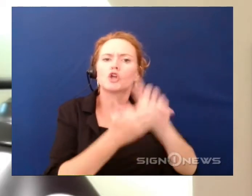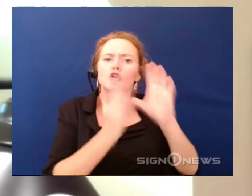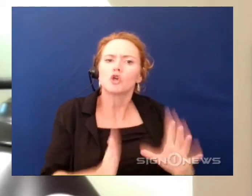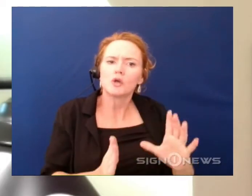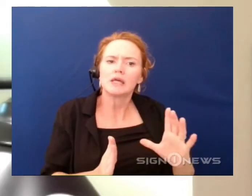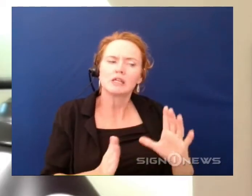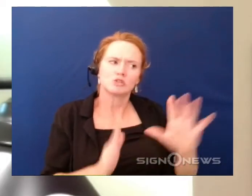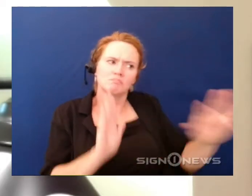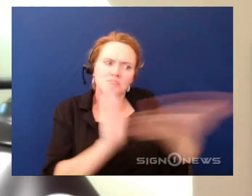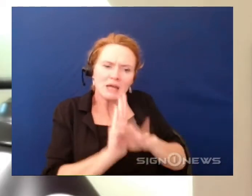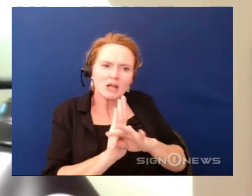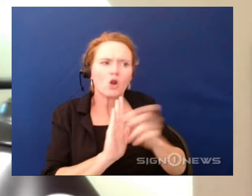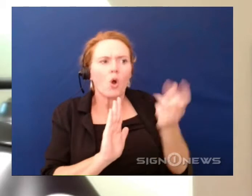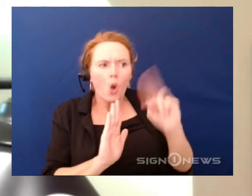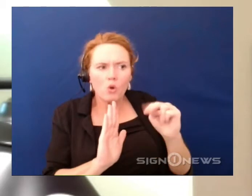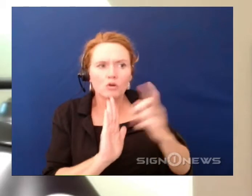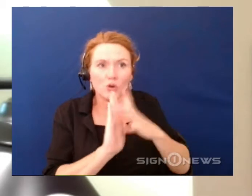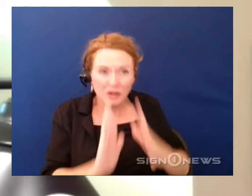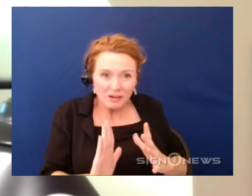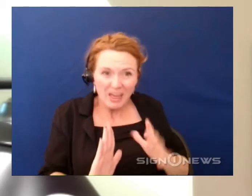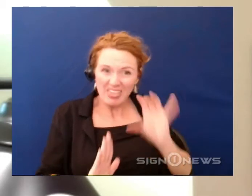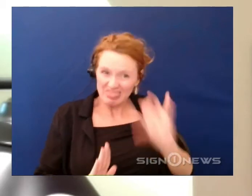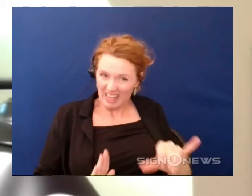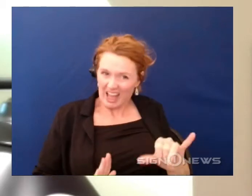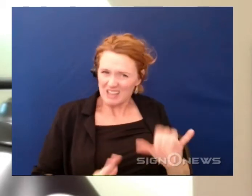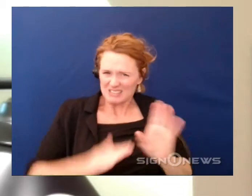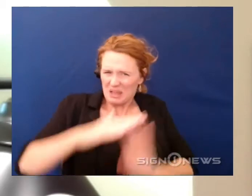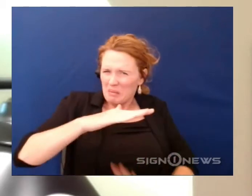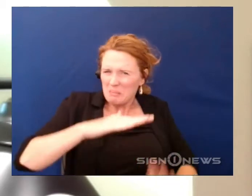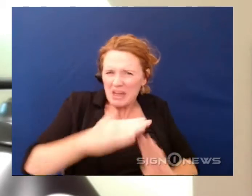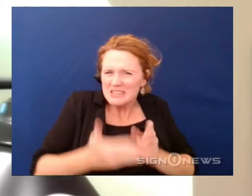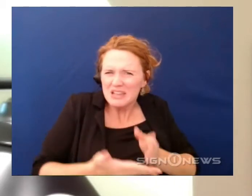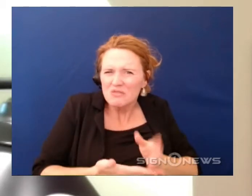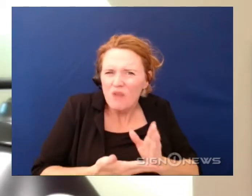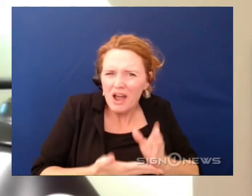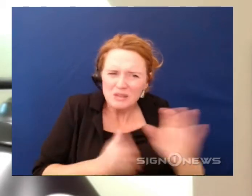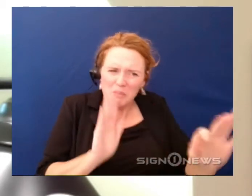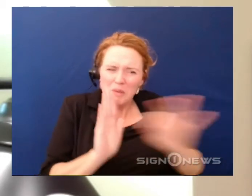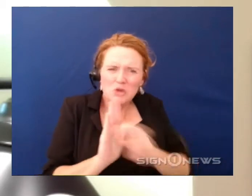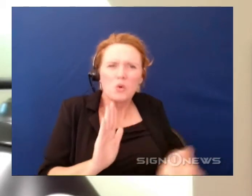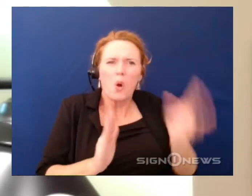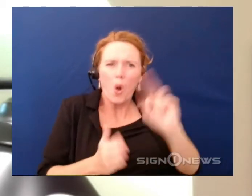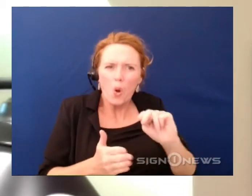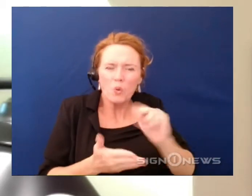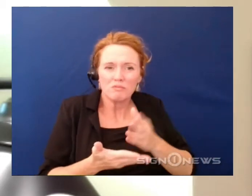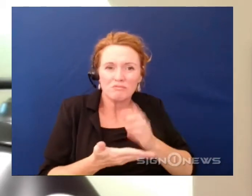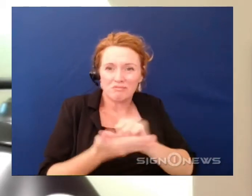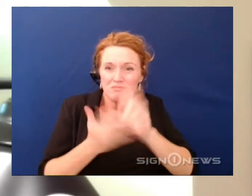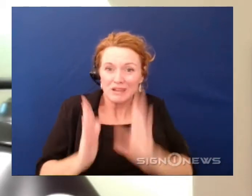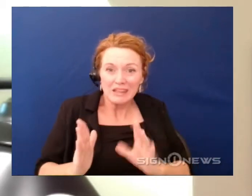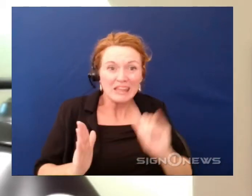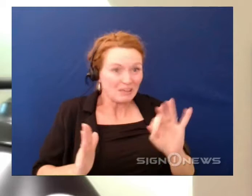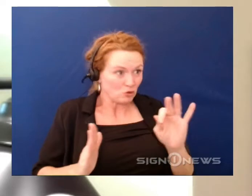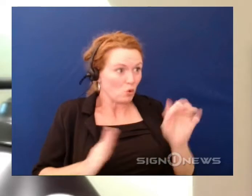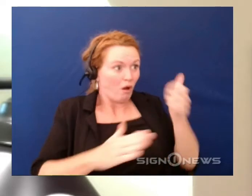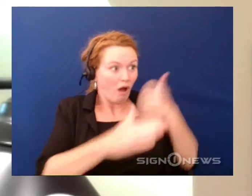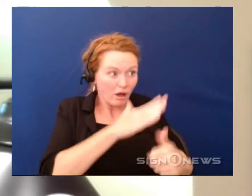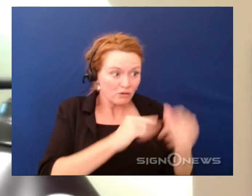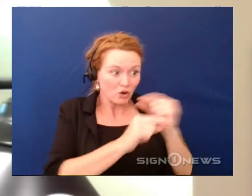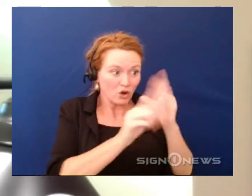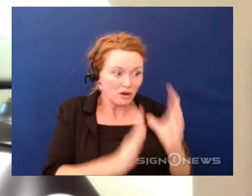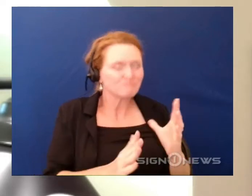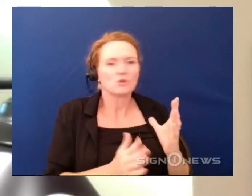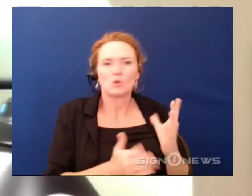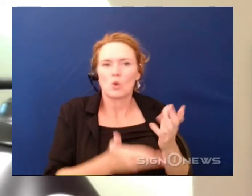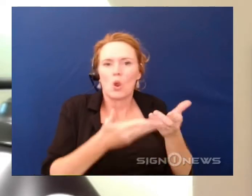proceedings. Choosing your own attorney is such a basic fundamental right, and it's one of the rights you can lose if you become subject to a guardianship or